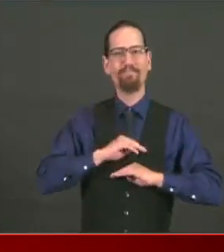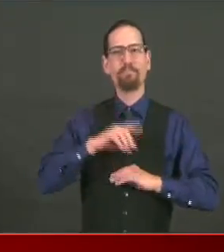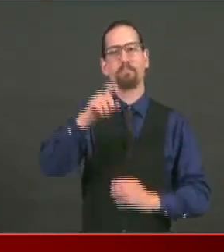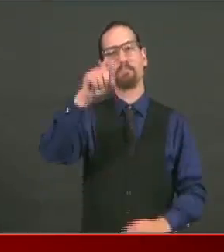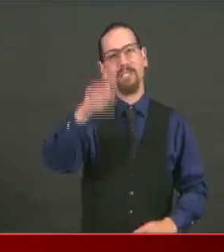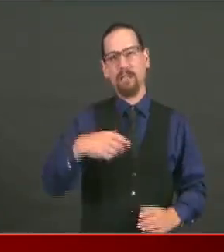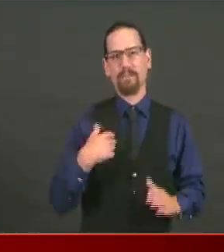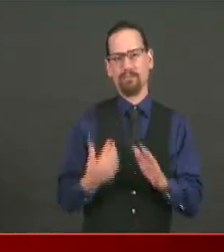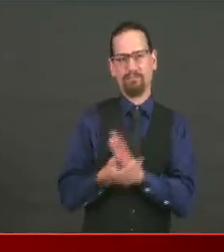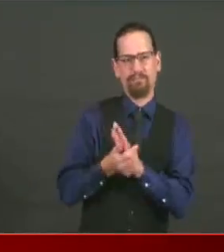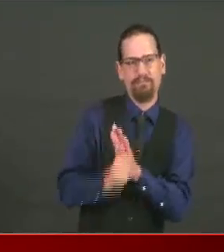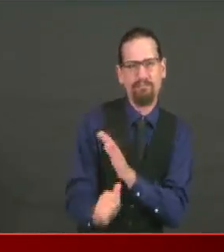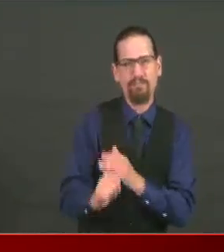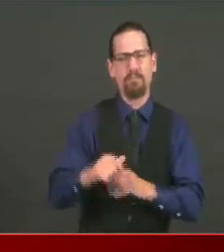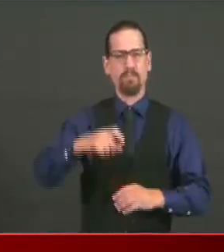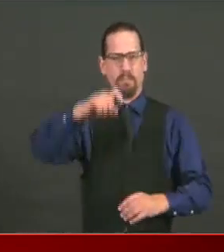economy.